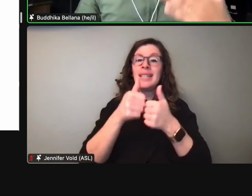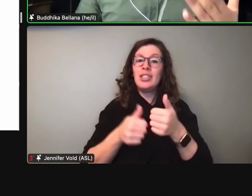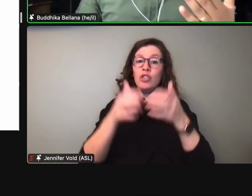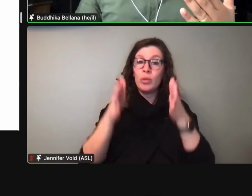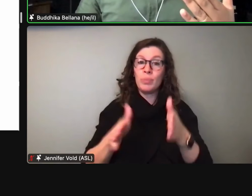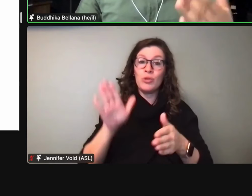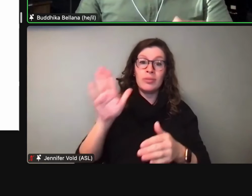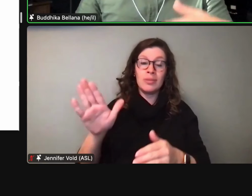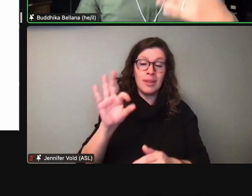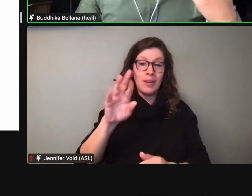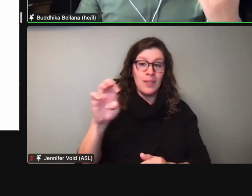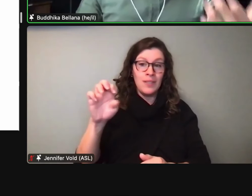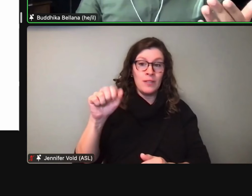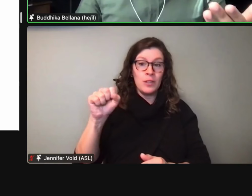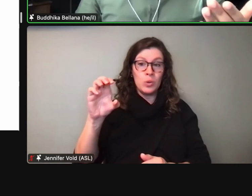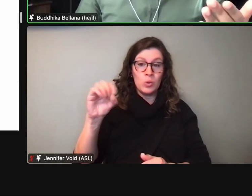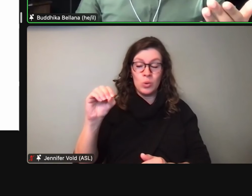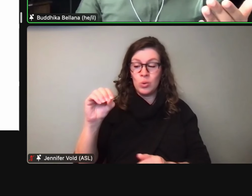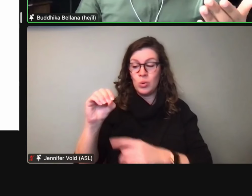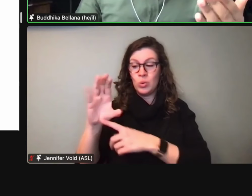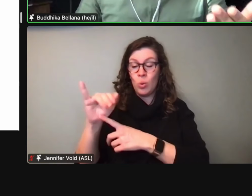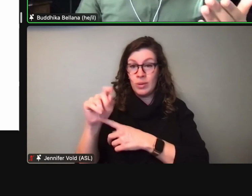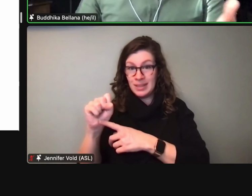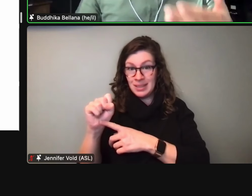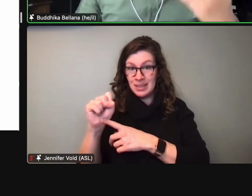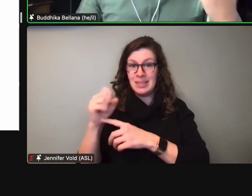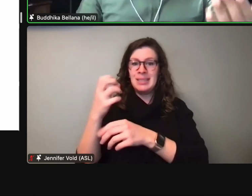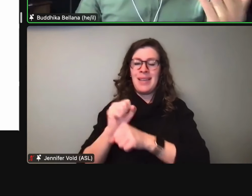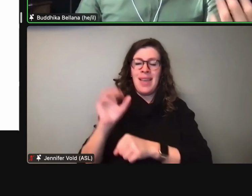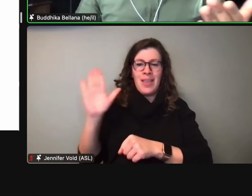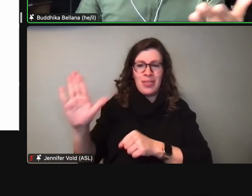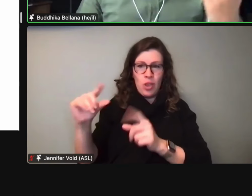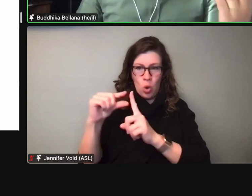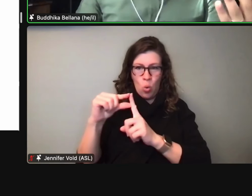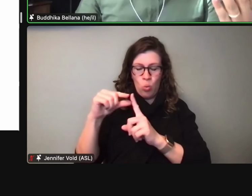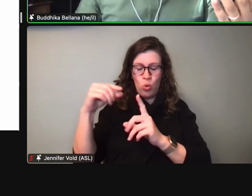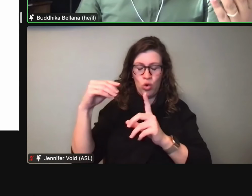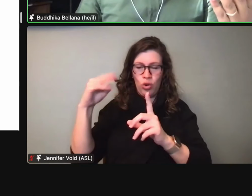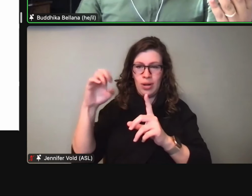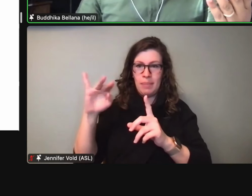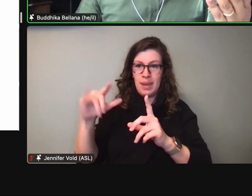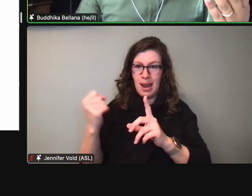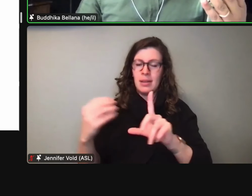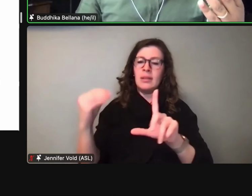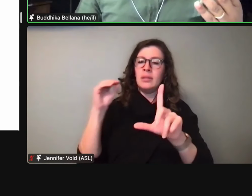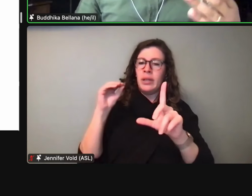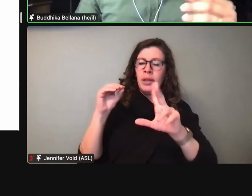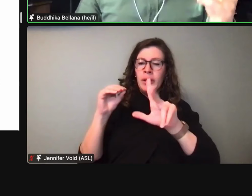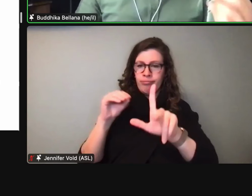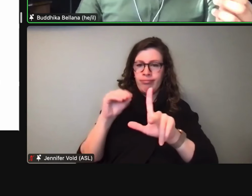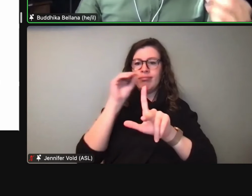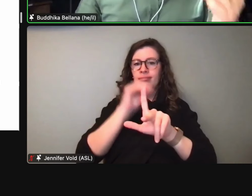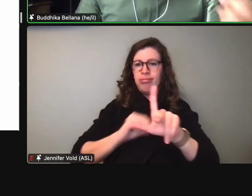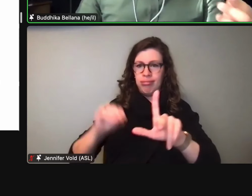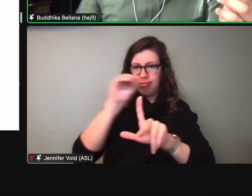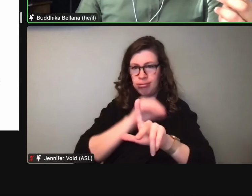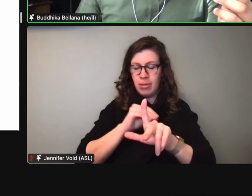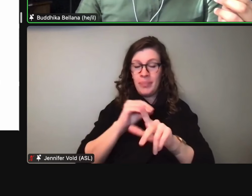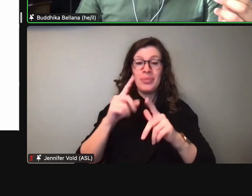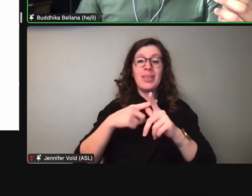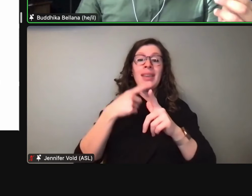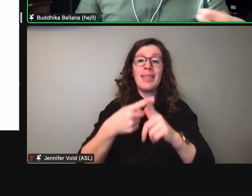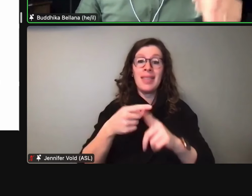individual free associates and get their word embeddings and plot them in the same 300-dimensional space. And then by taking the